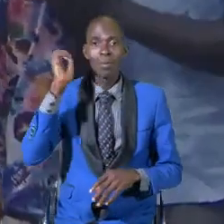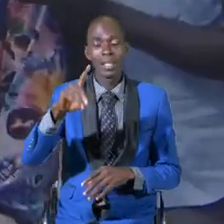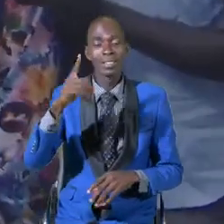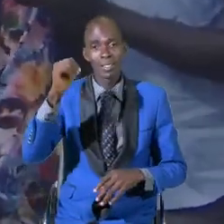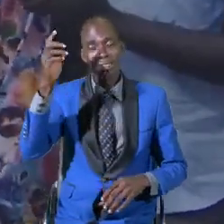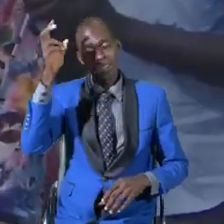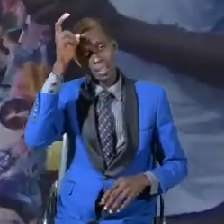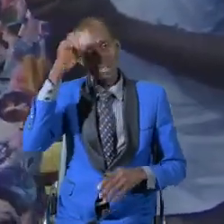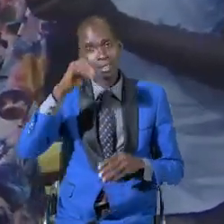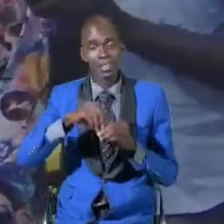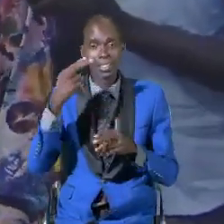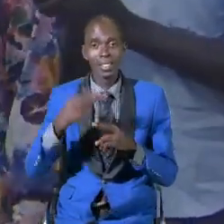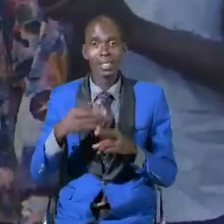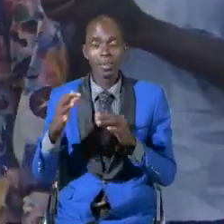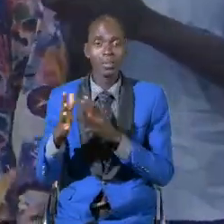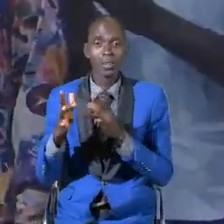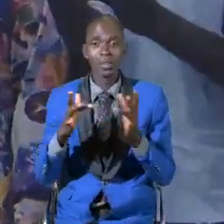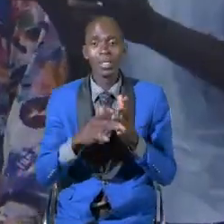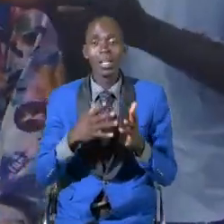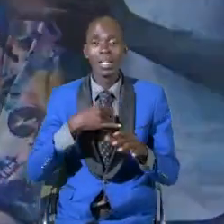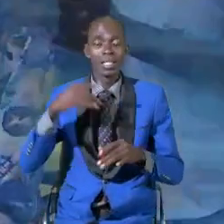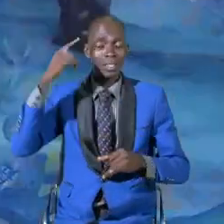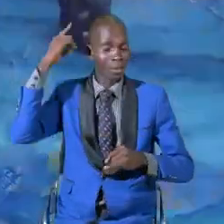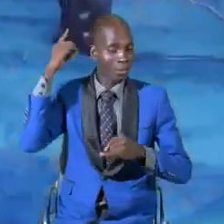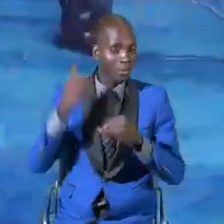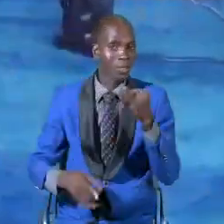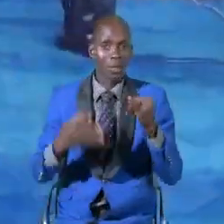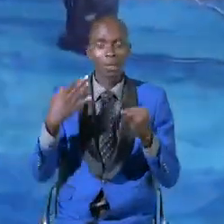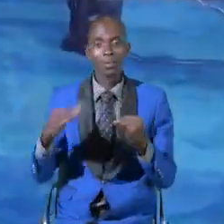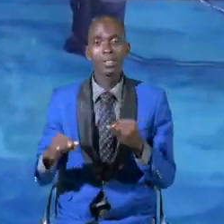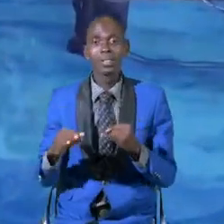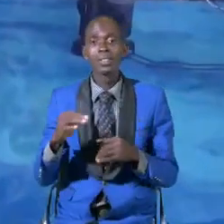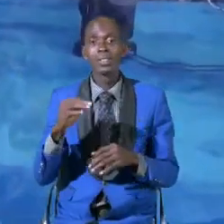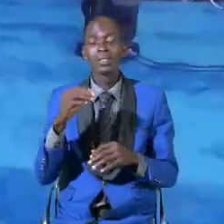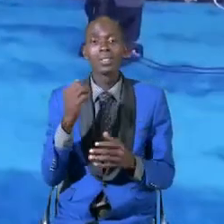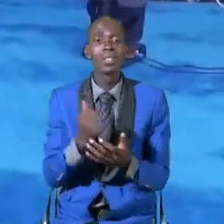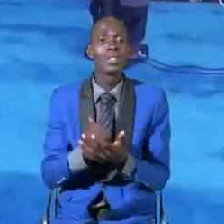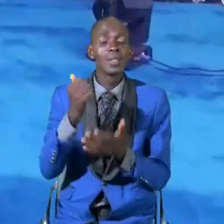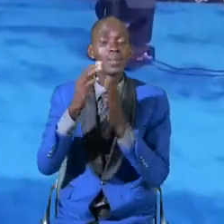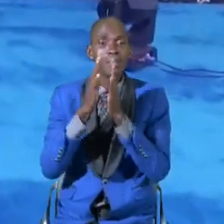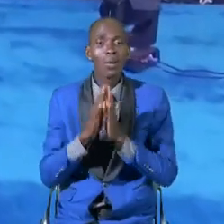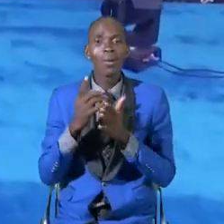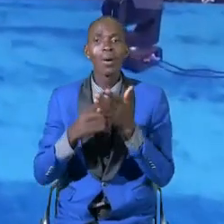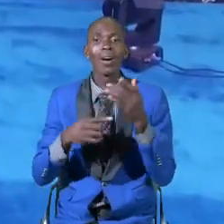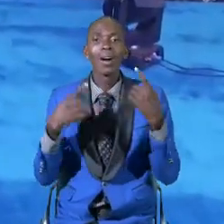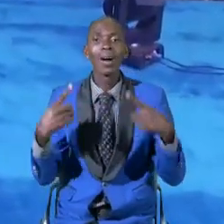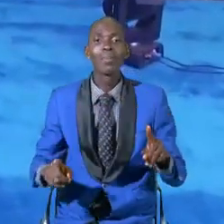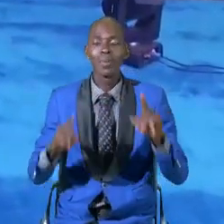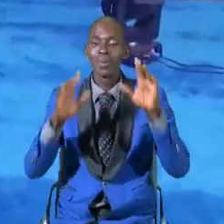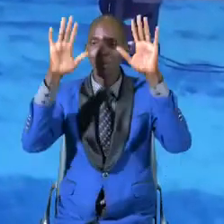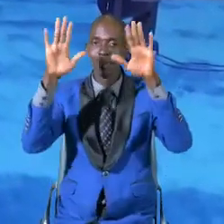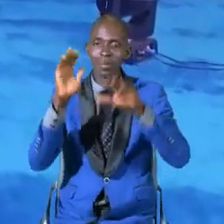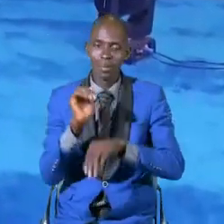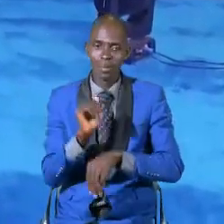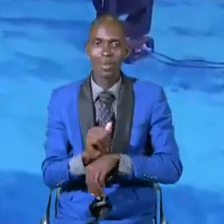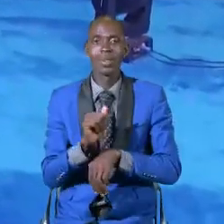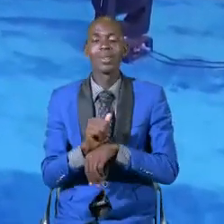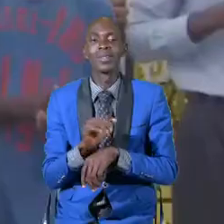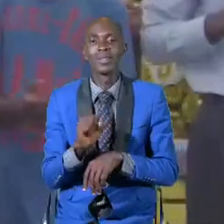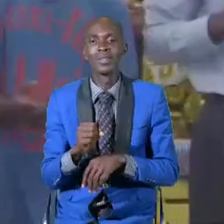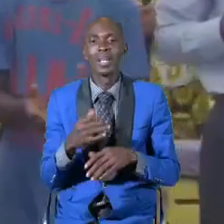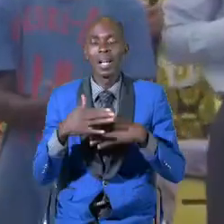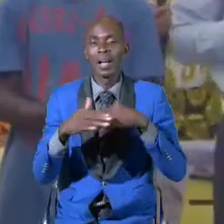at the mention of the final, what will happen today? Mountain will move. What is the next